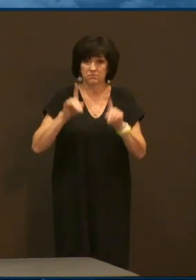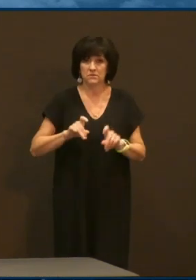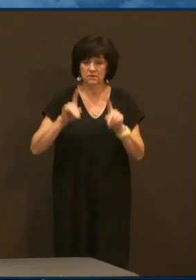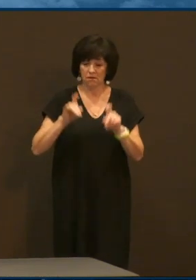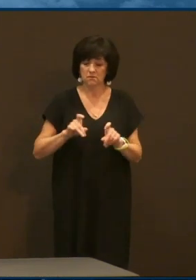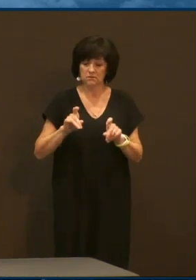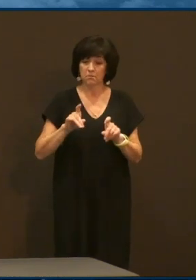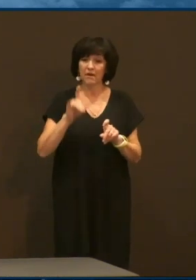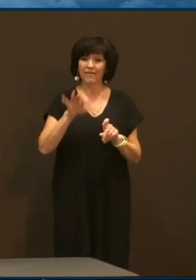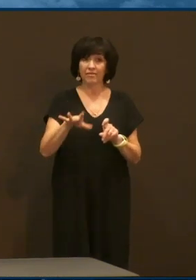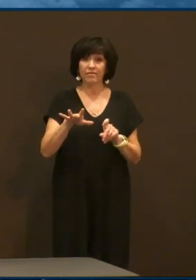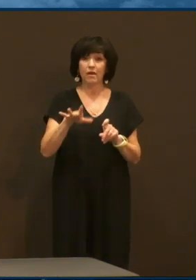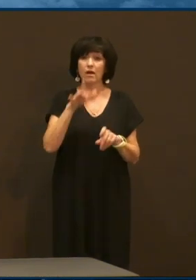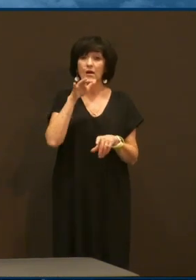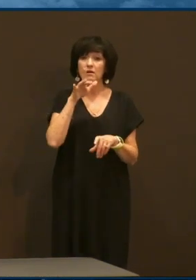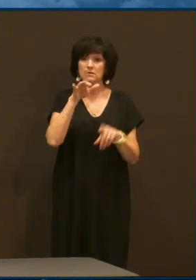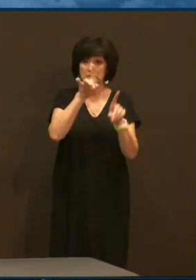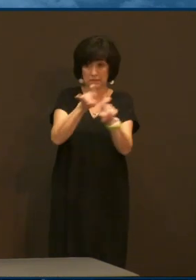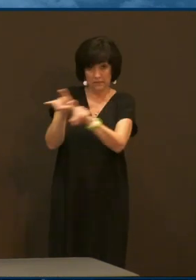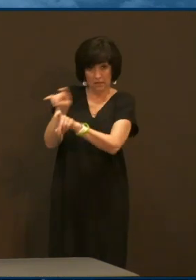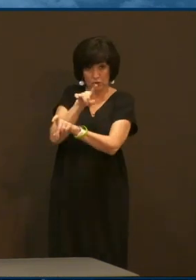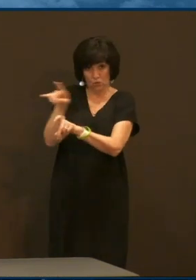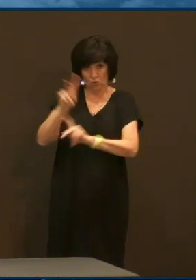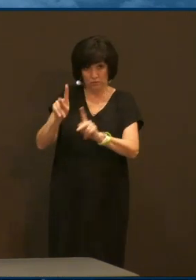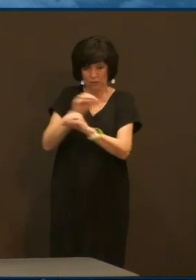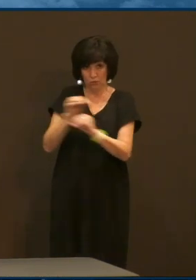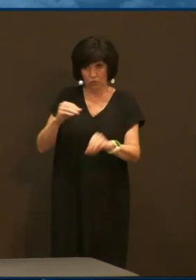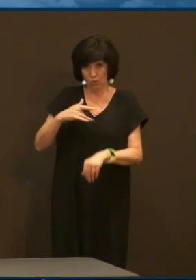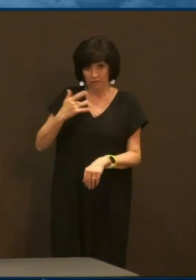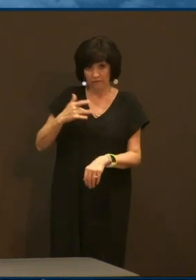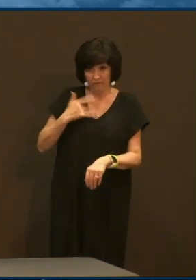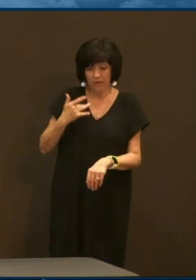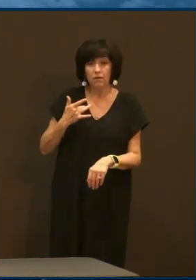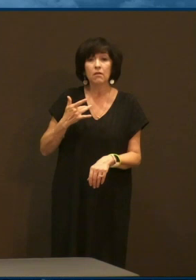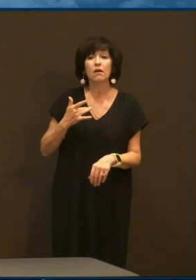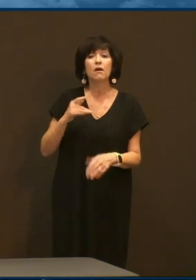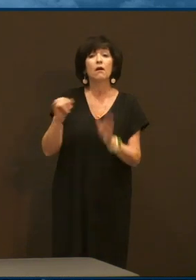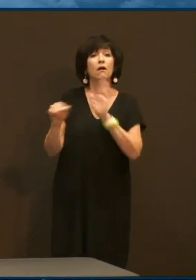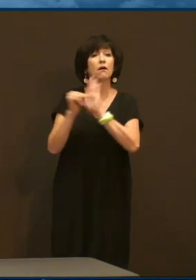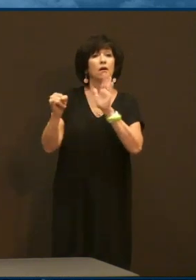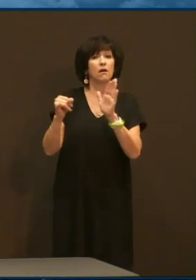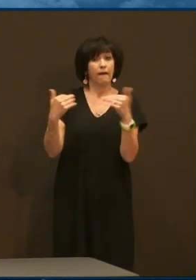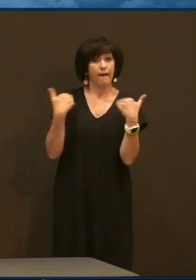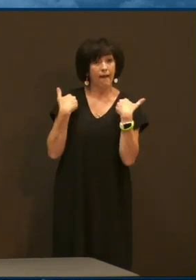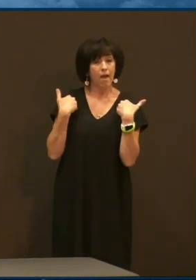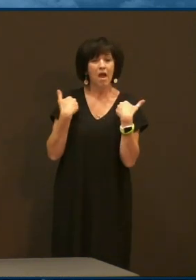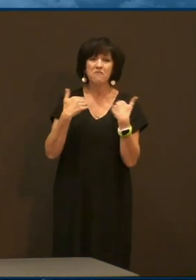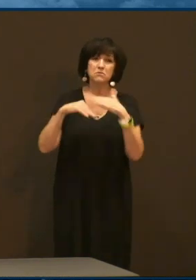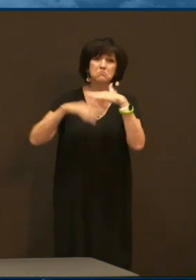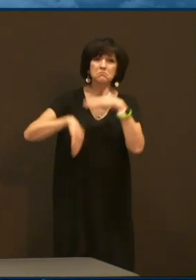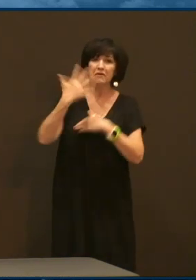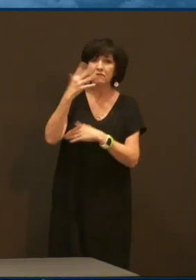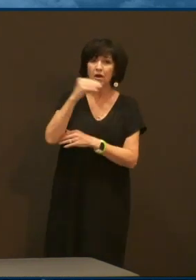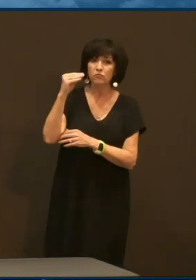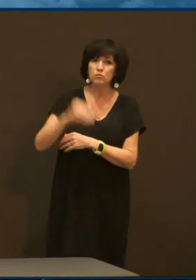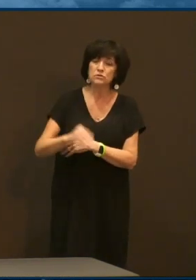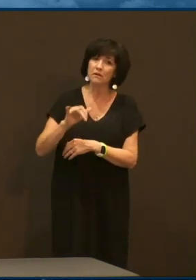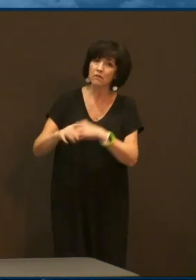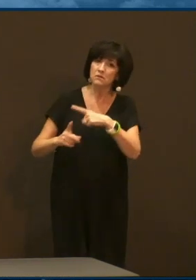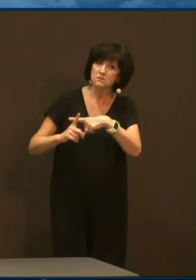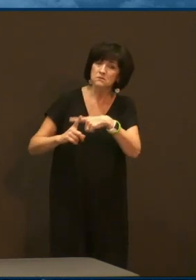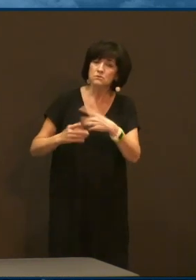good thing. And so we're seeing some good news there. But we do see here an uptick in the number of